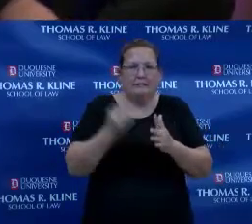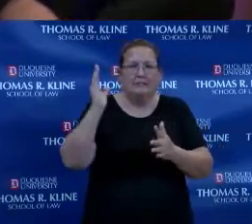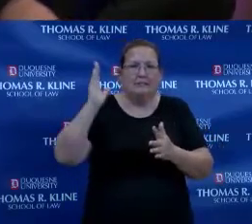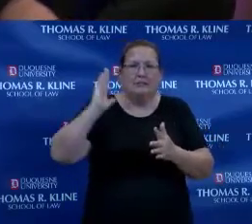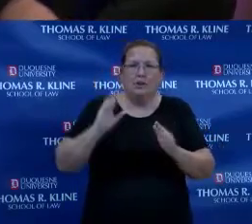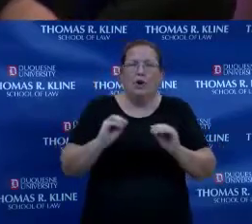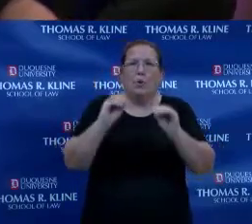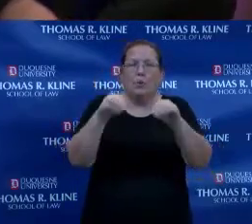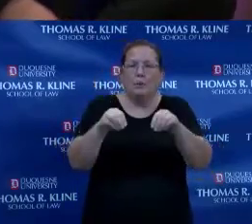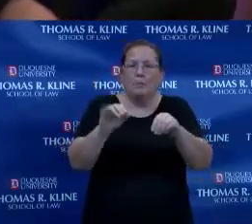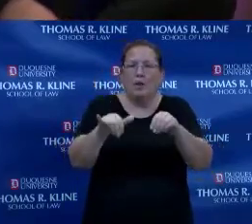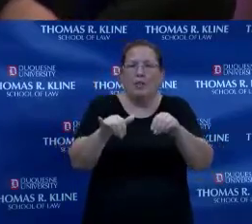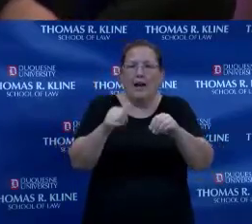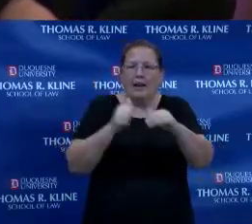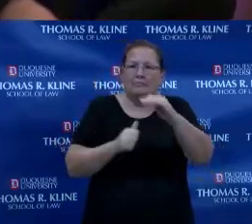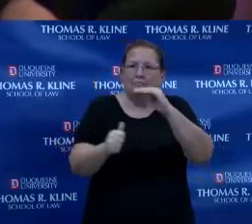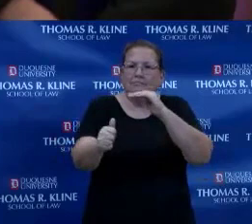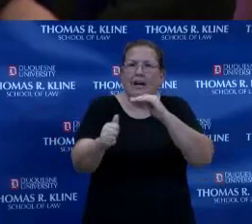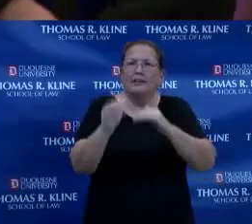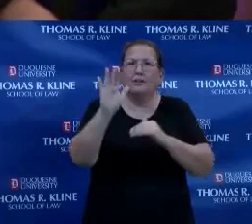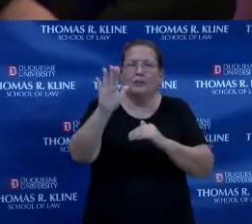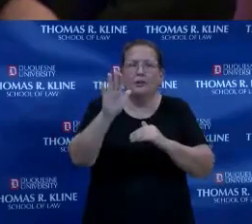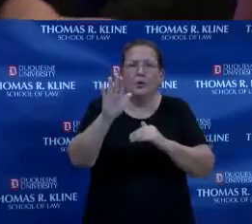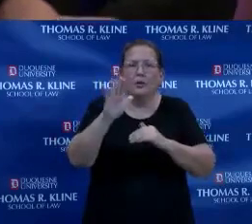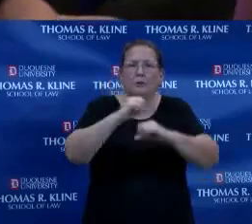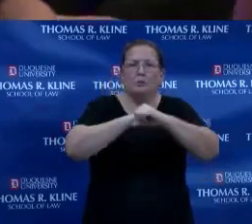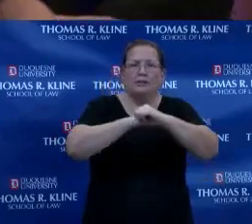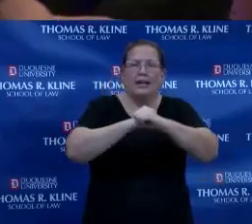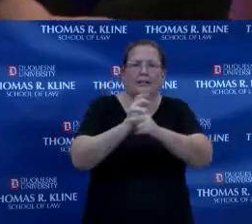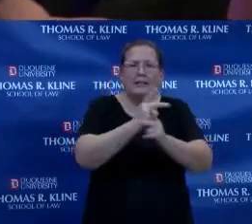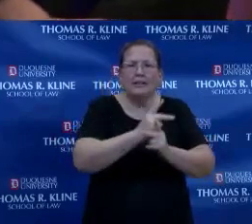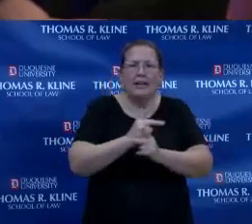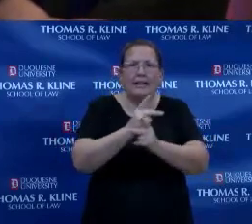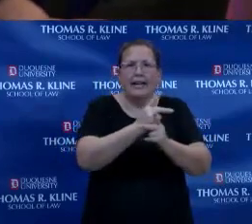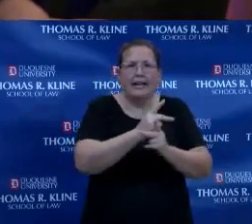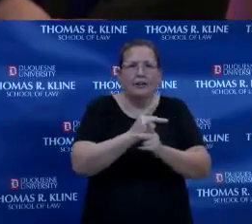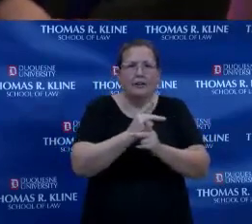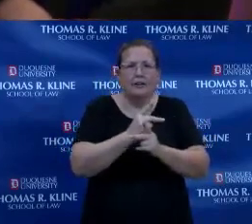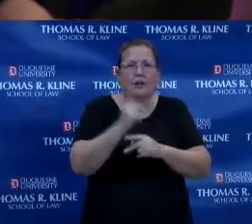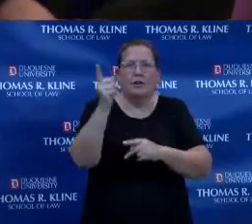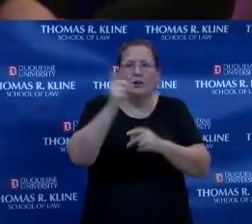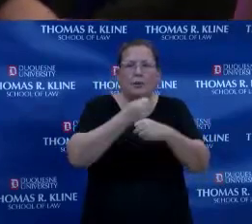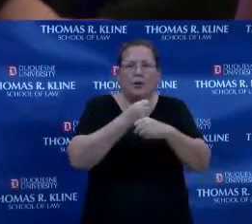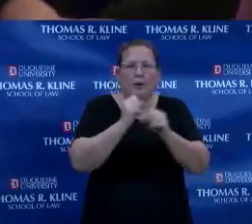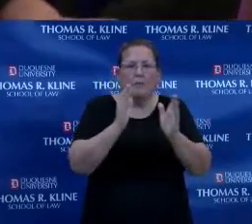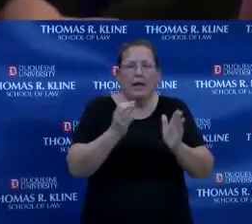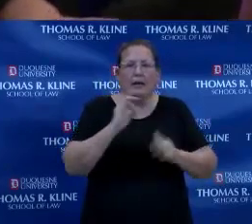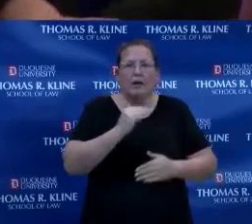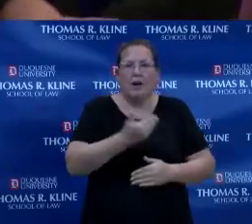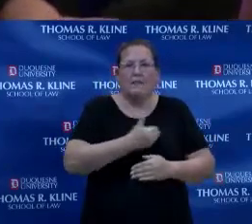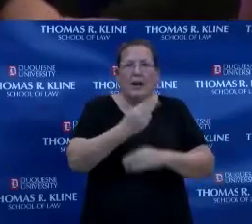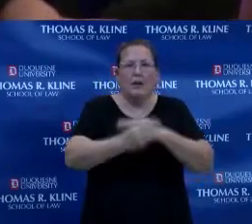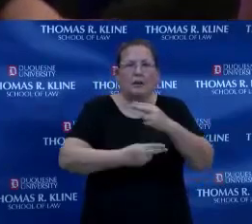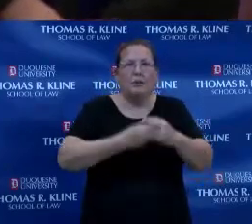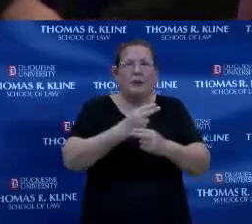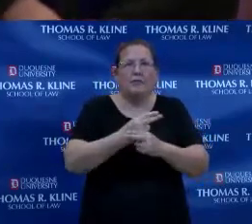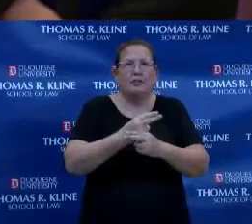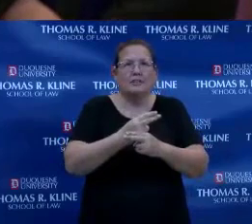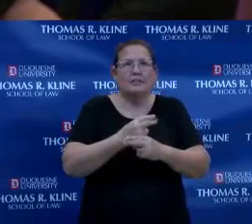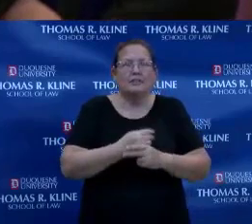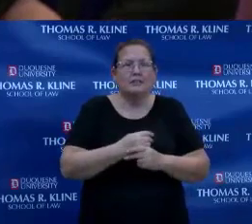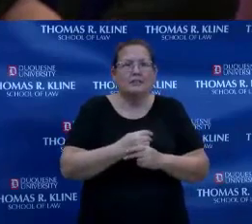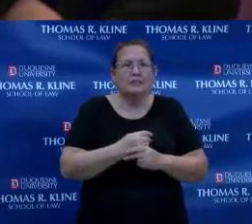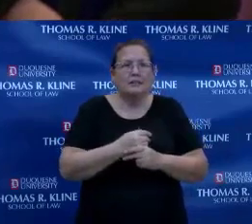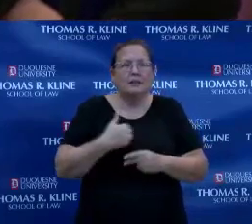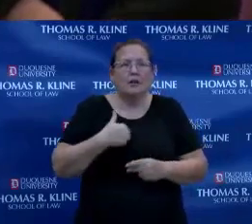your protective care, for you are the patron of our university. We ask you to renew